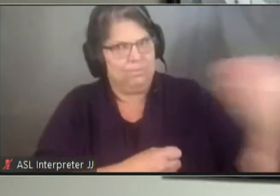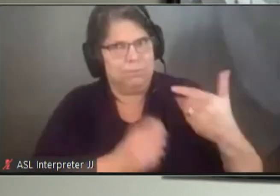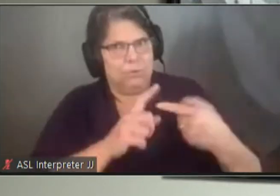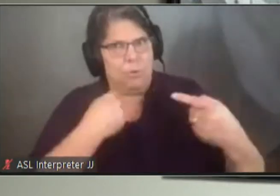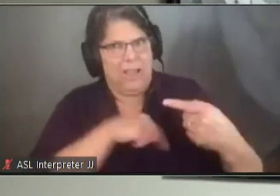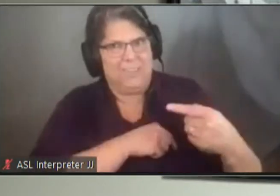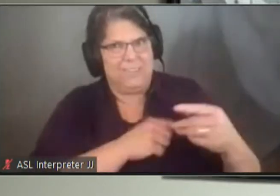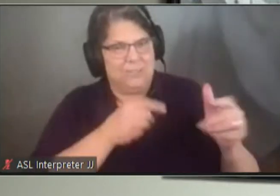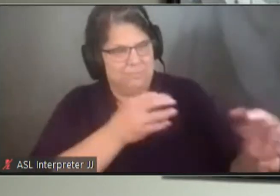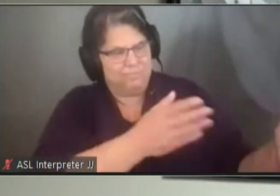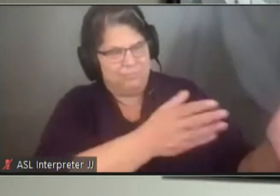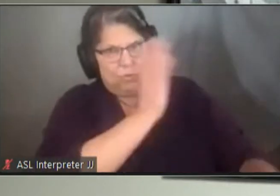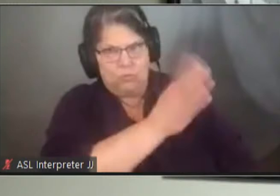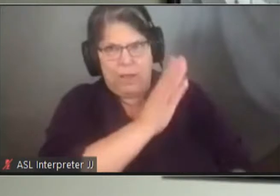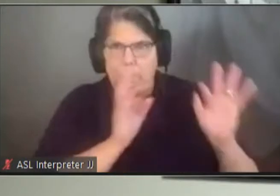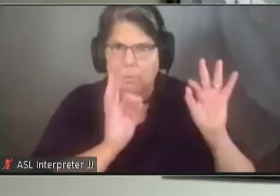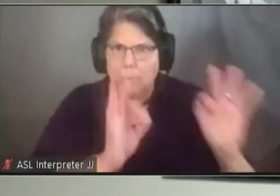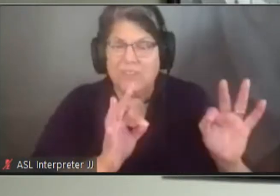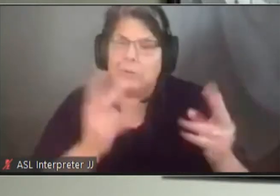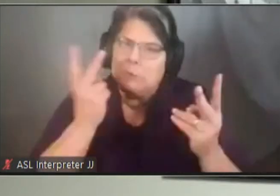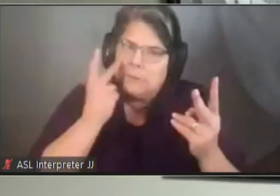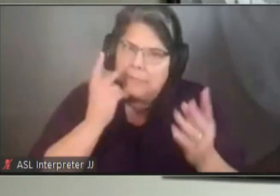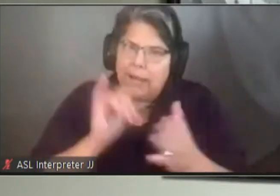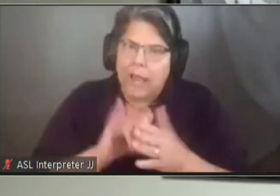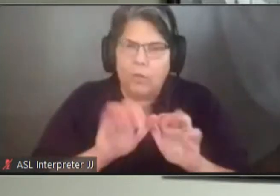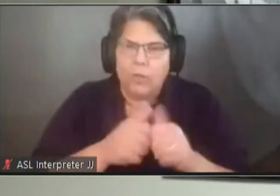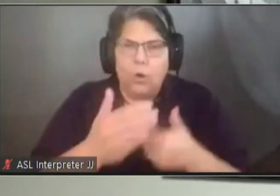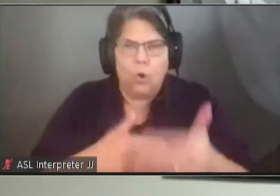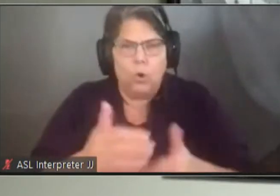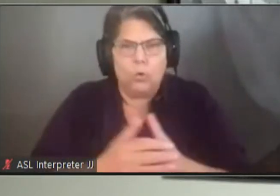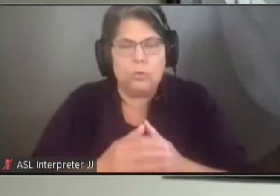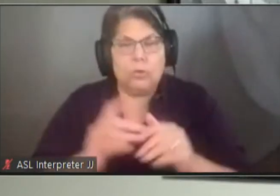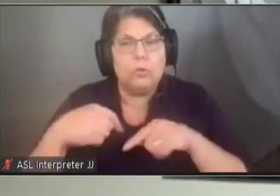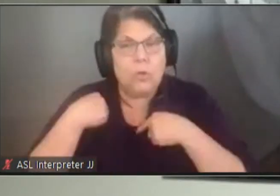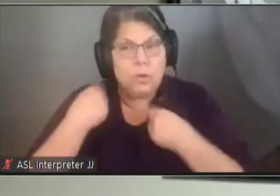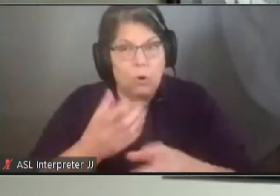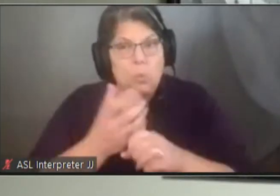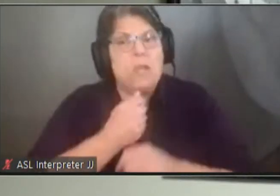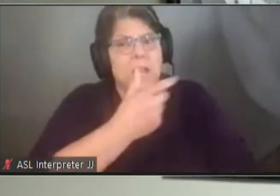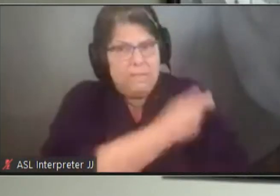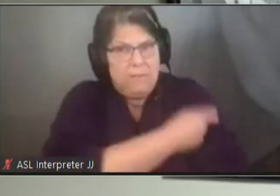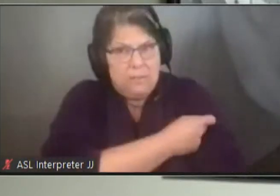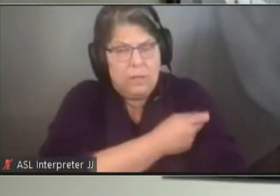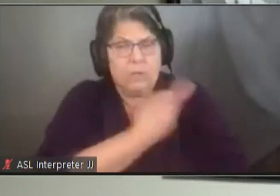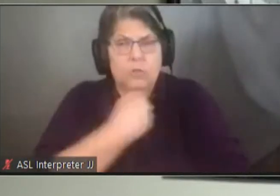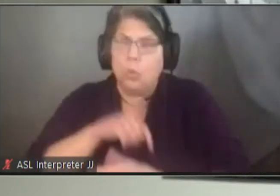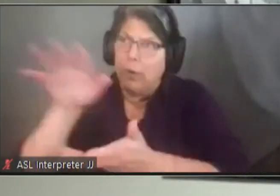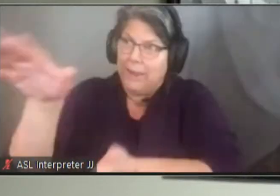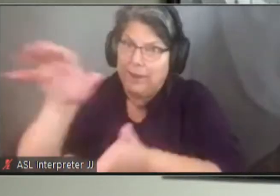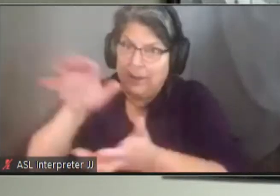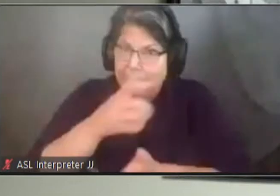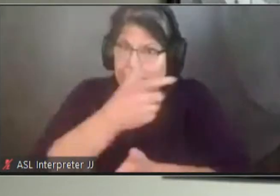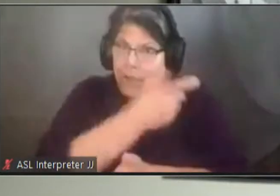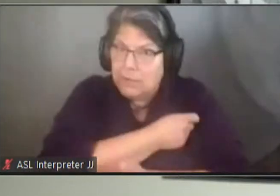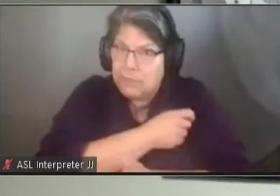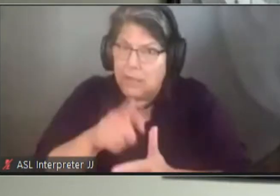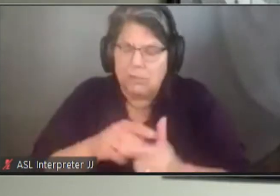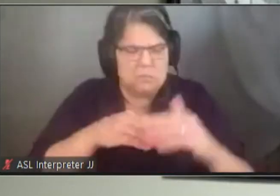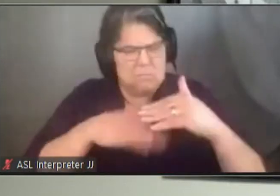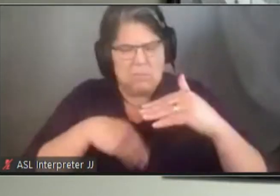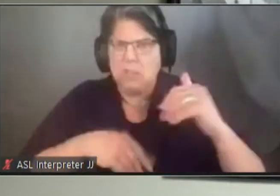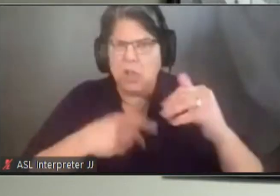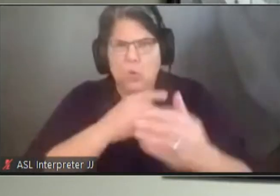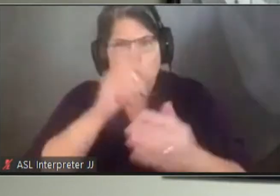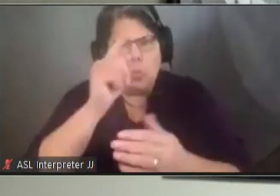out. At this point, we have been getting vaccines out within the week that we get it in. We estimate